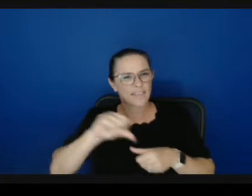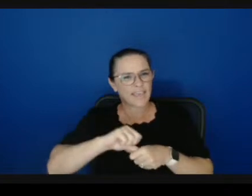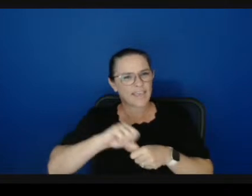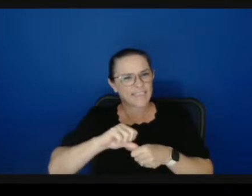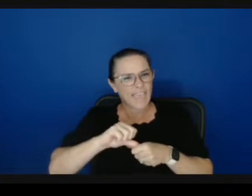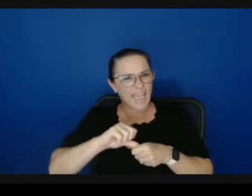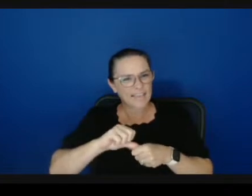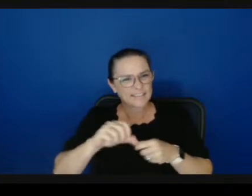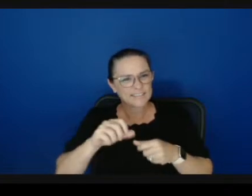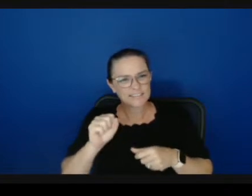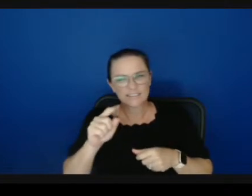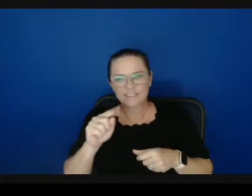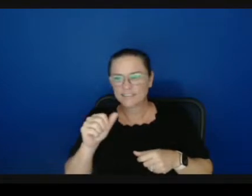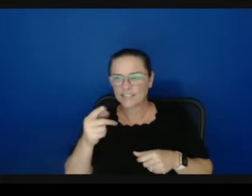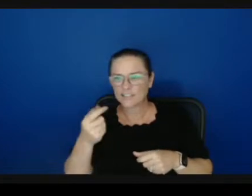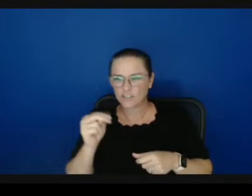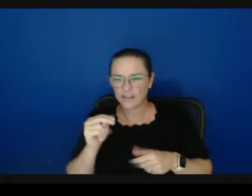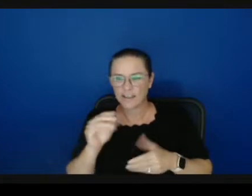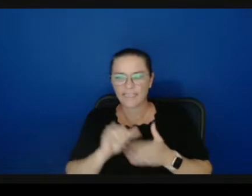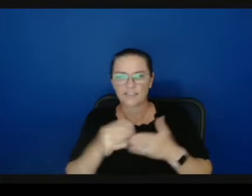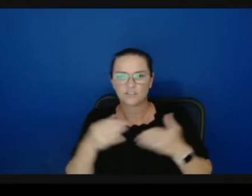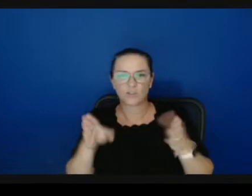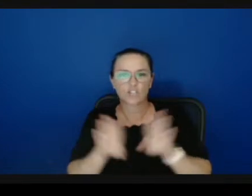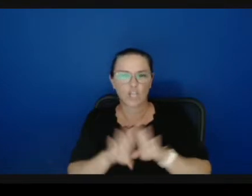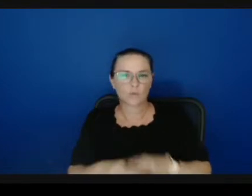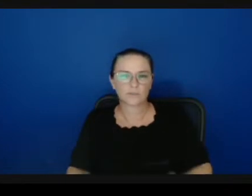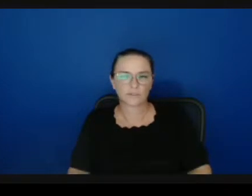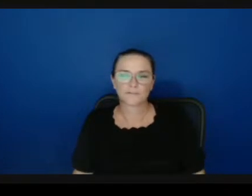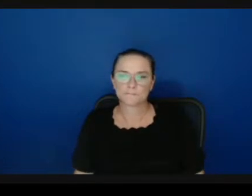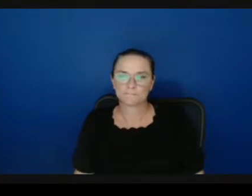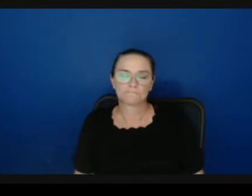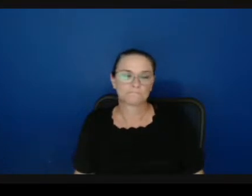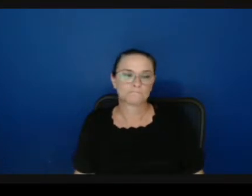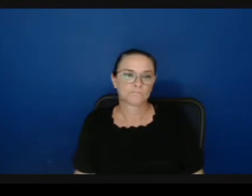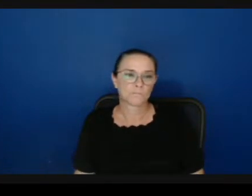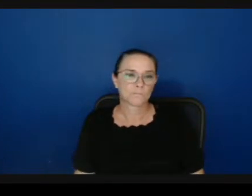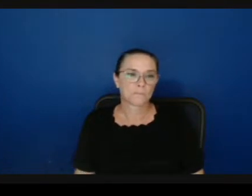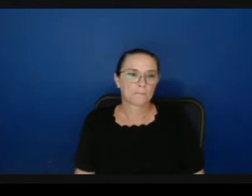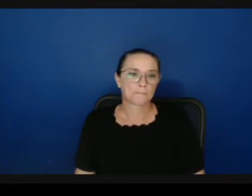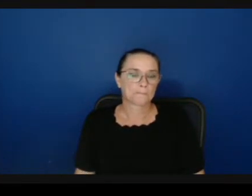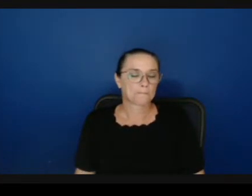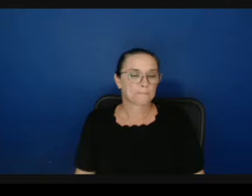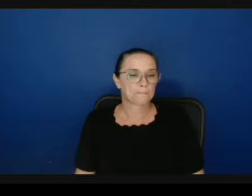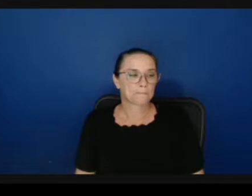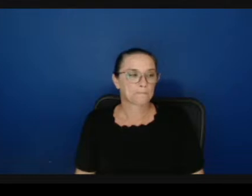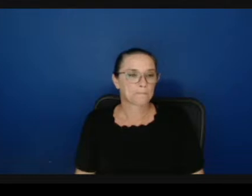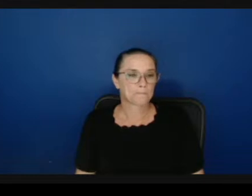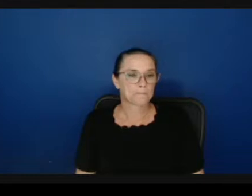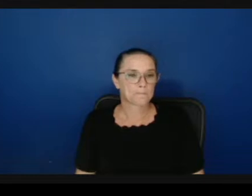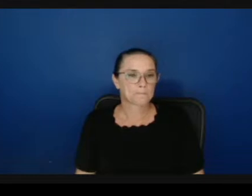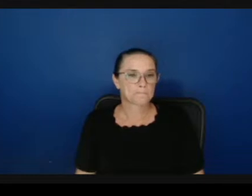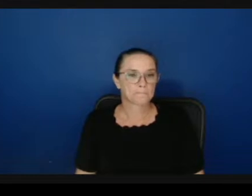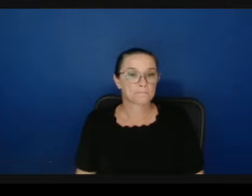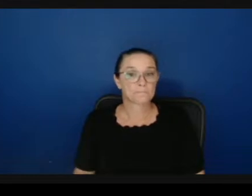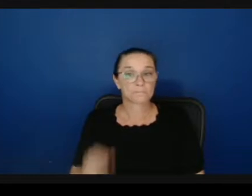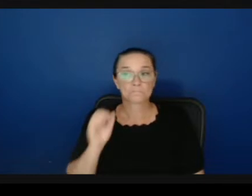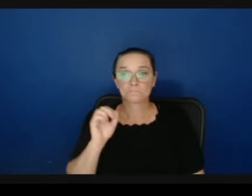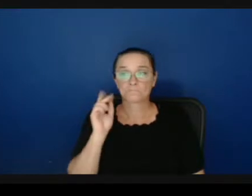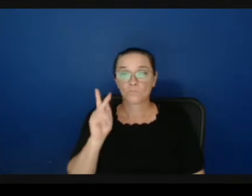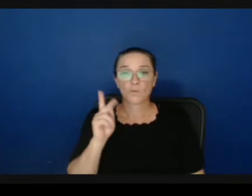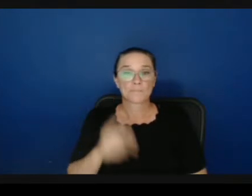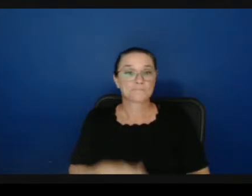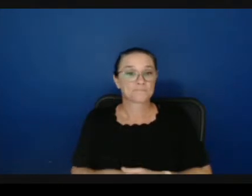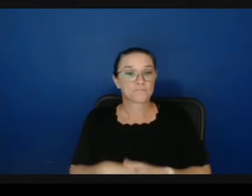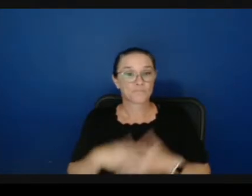gas station that's actually closed. Oh, so that's good to know. Yeah, just a little section there. All right. So yeah, thank